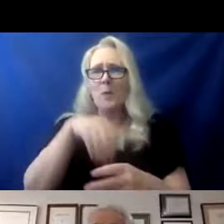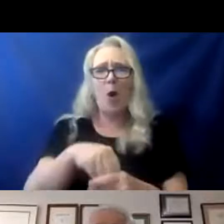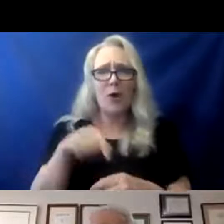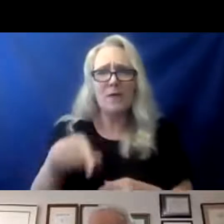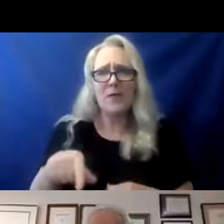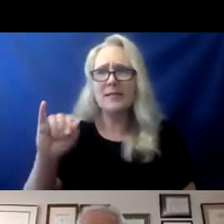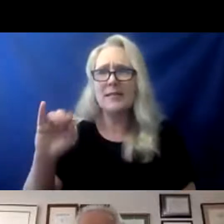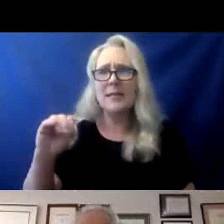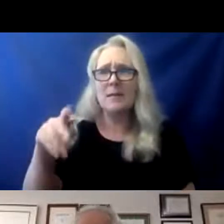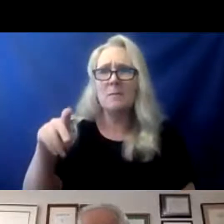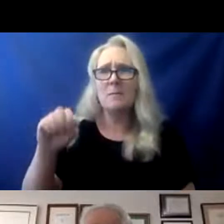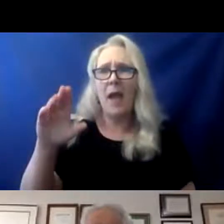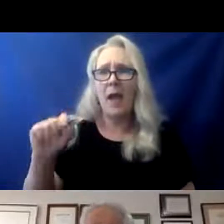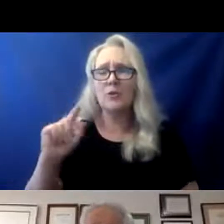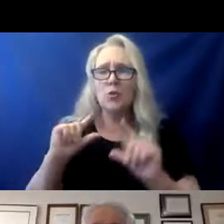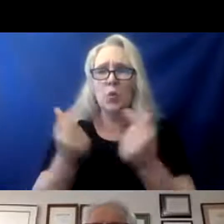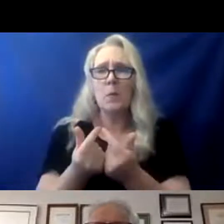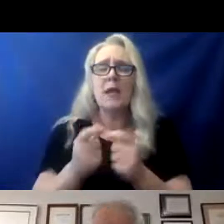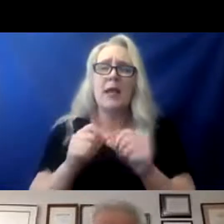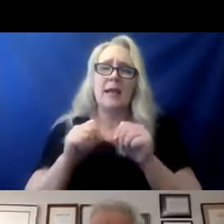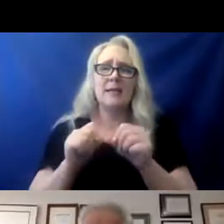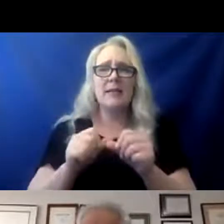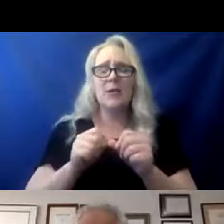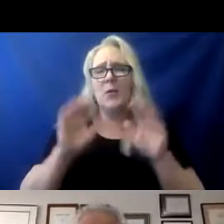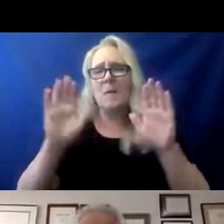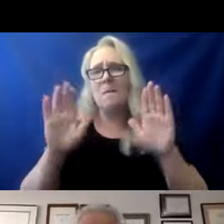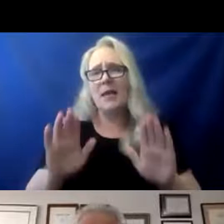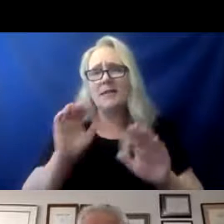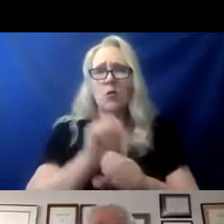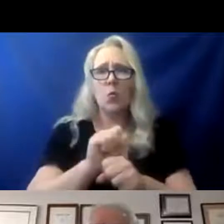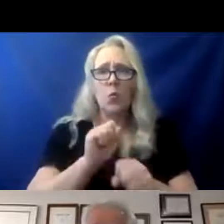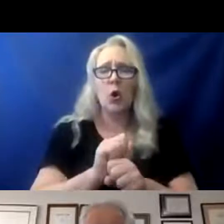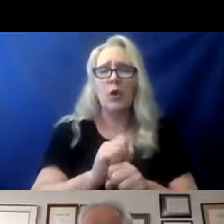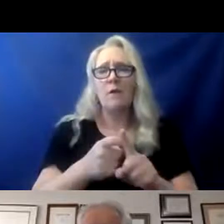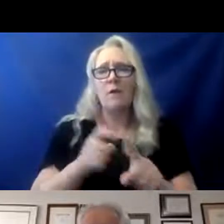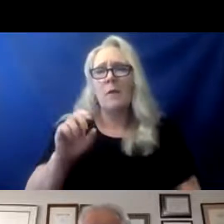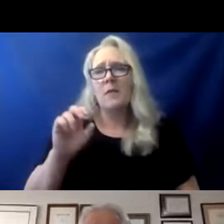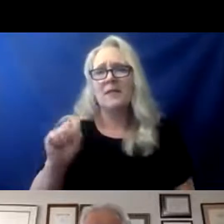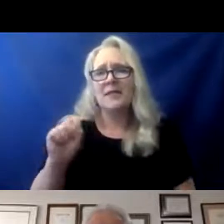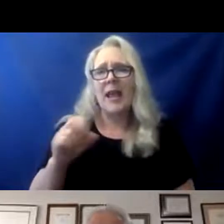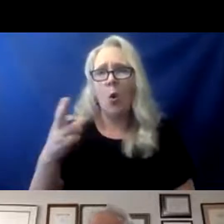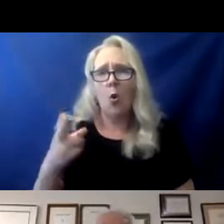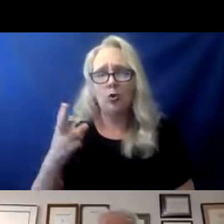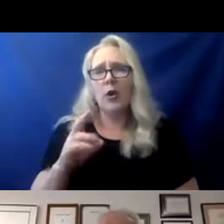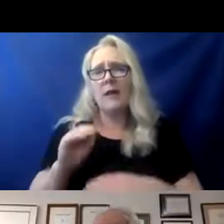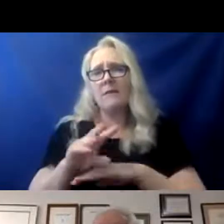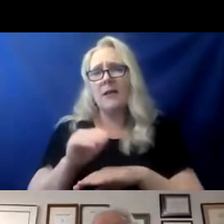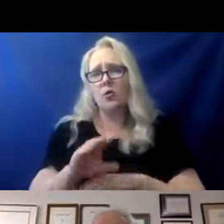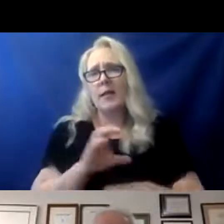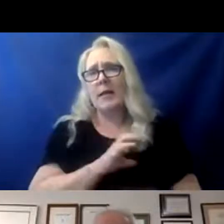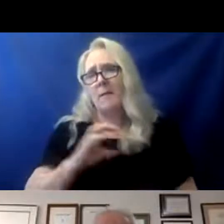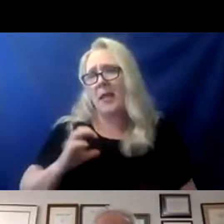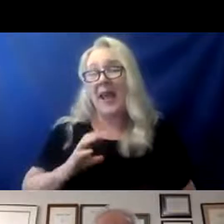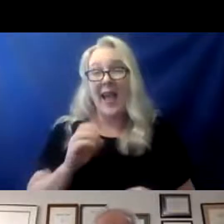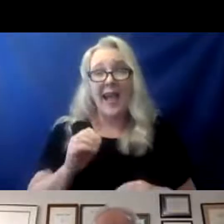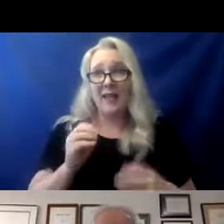impact group, to continue the amazing work from the Stakeholder Advisory Committee. And like all of us, we